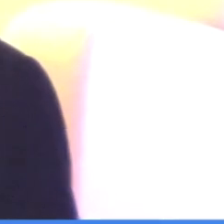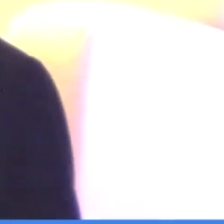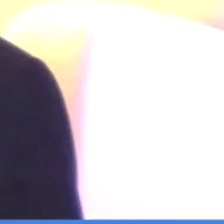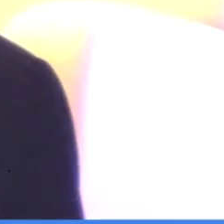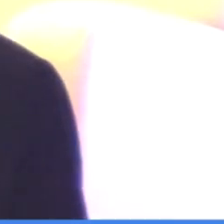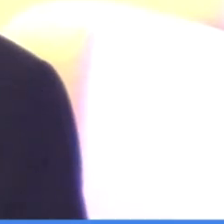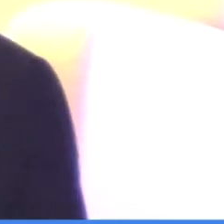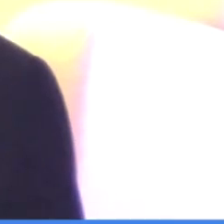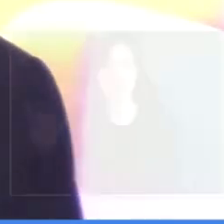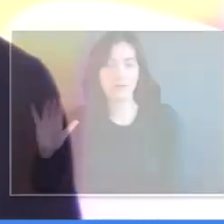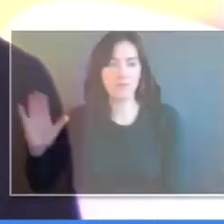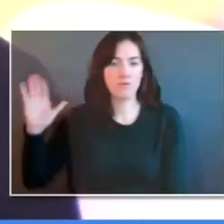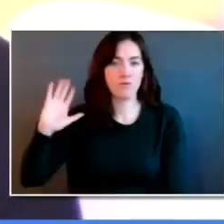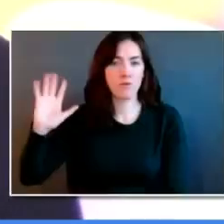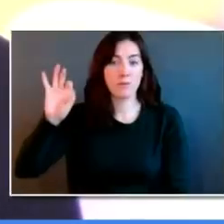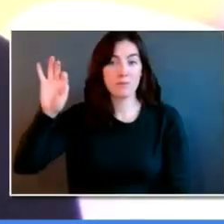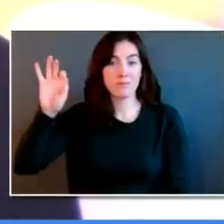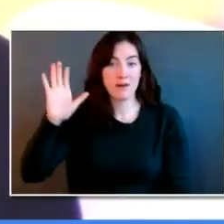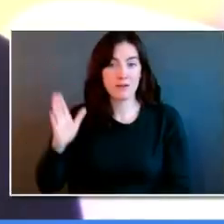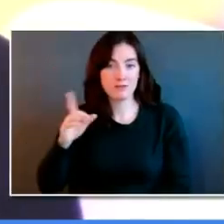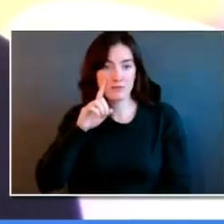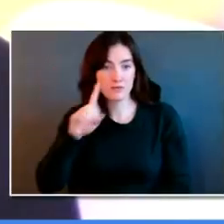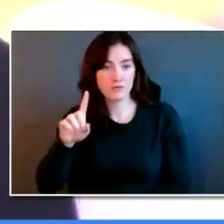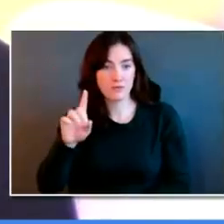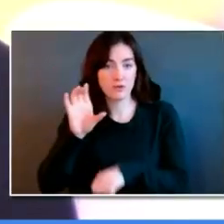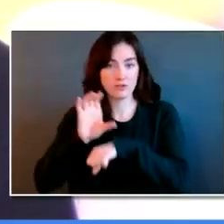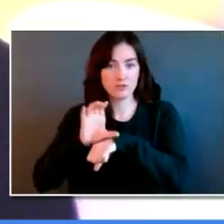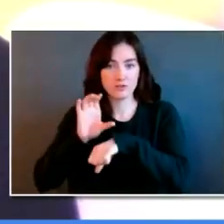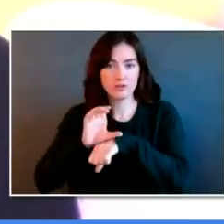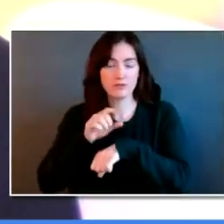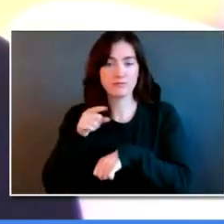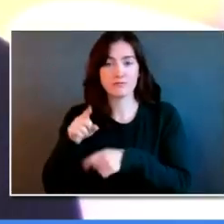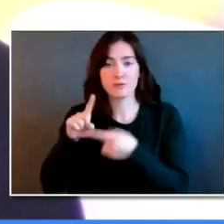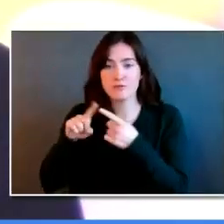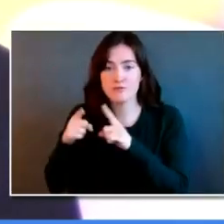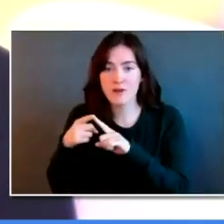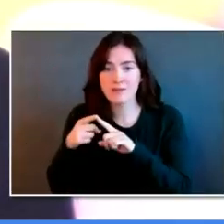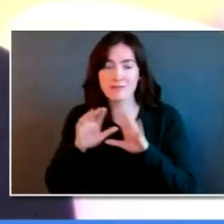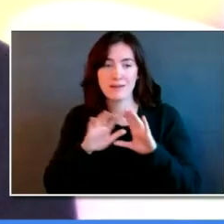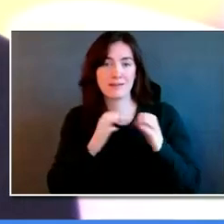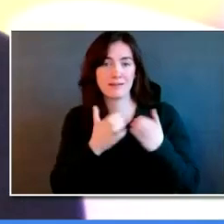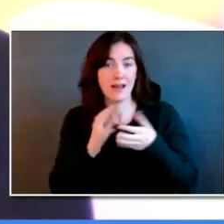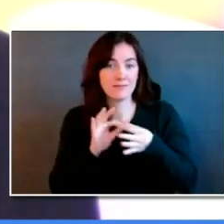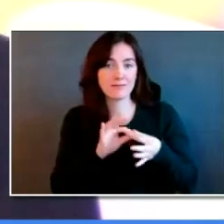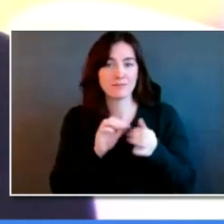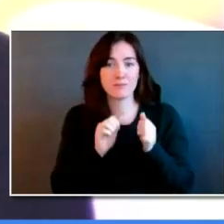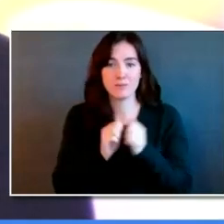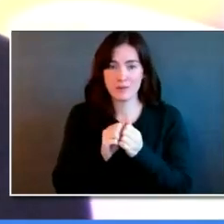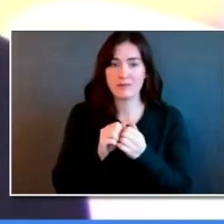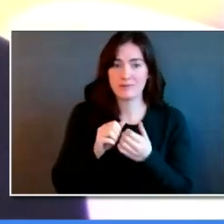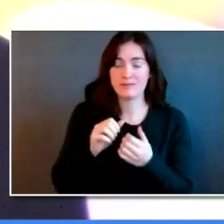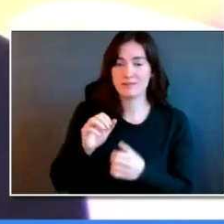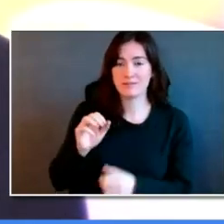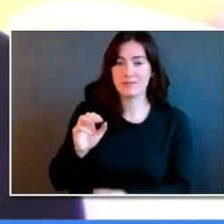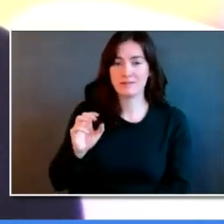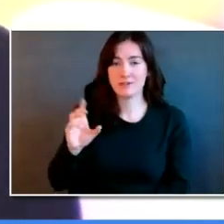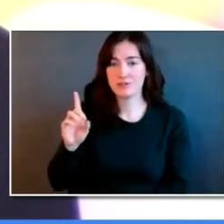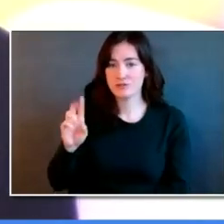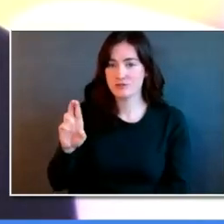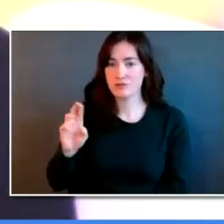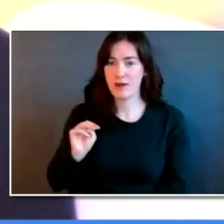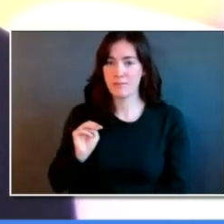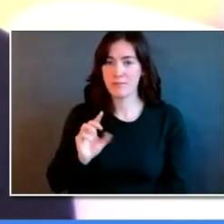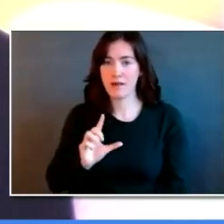church, was a classmate and friend of Dr. King. And it was through his